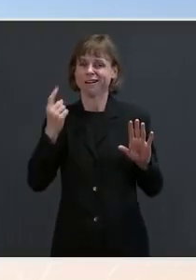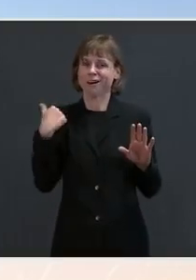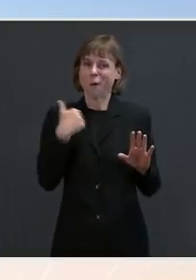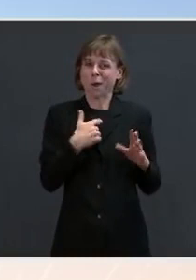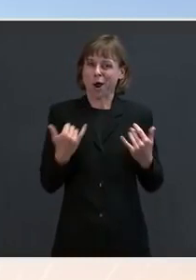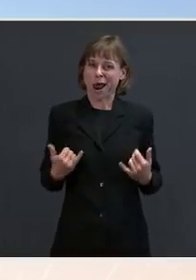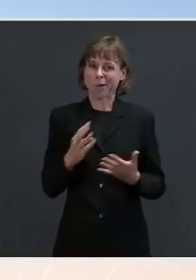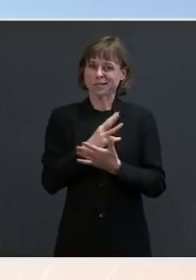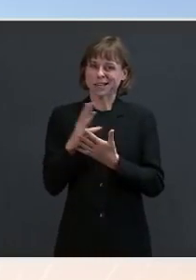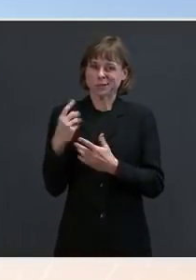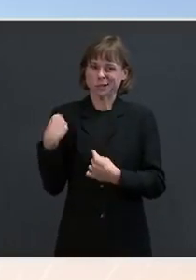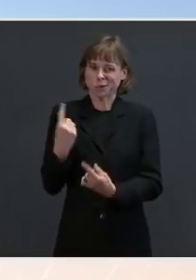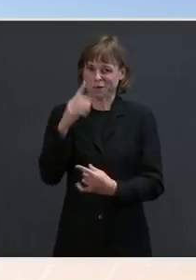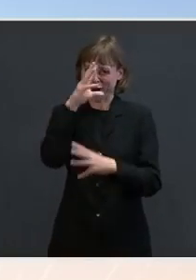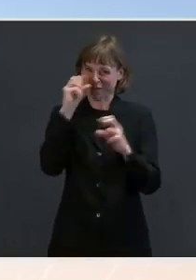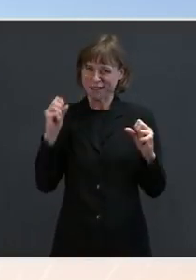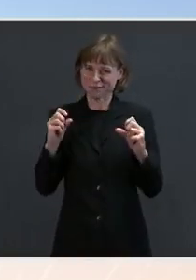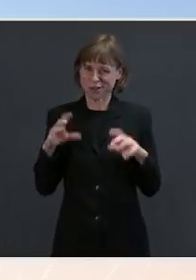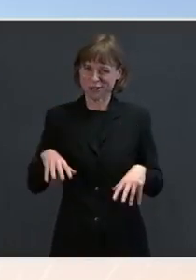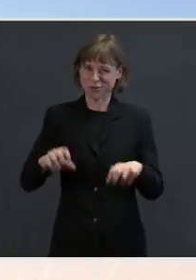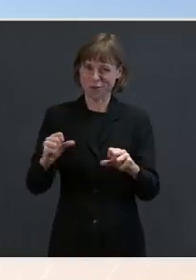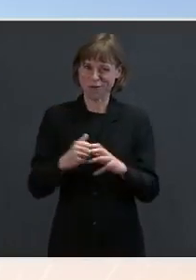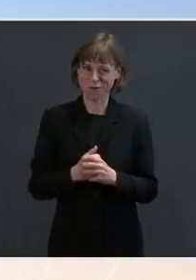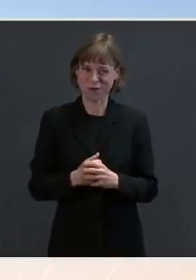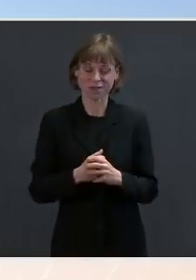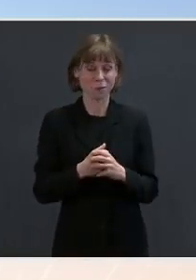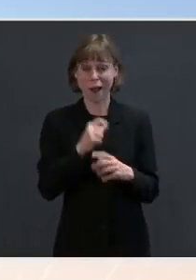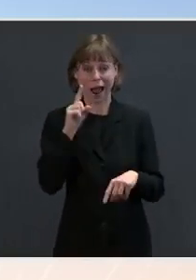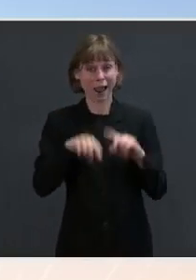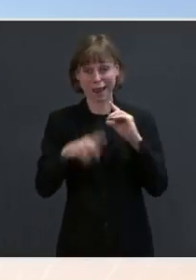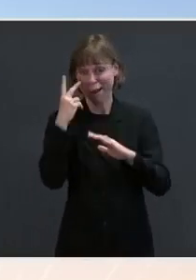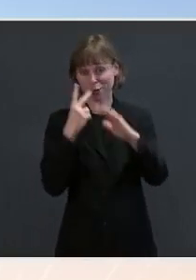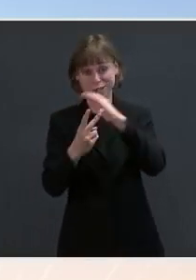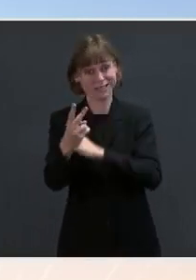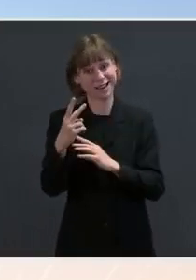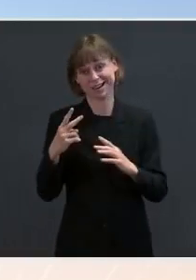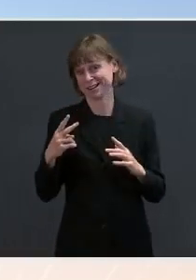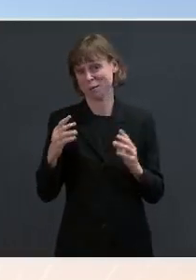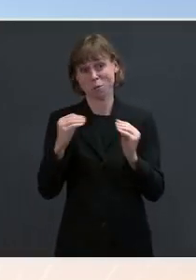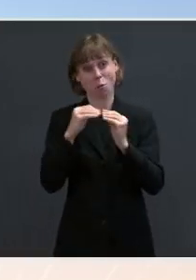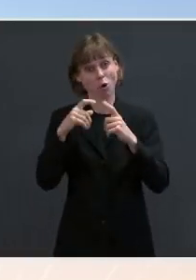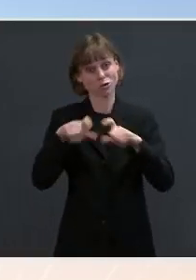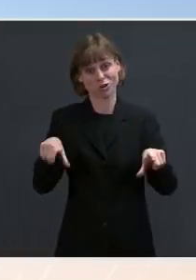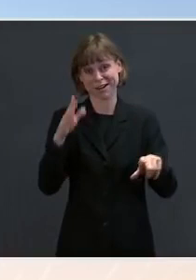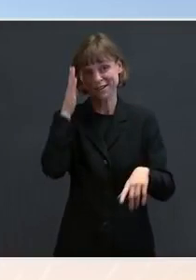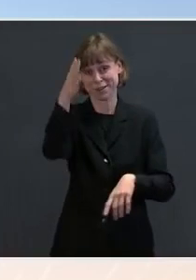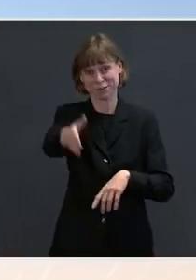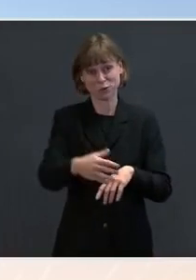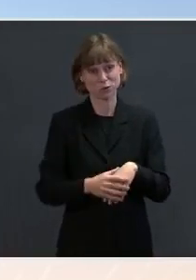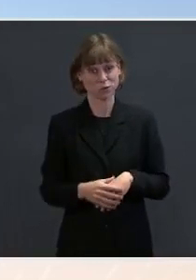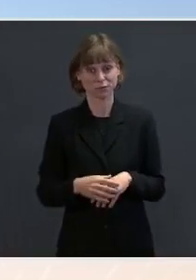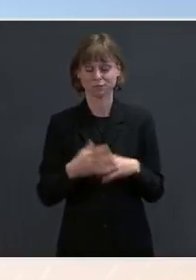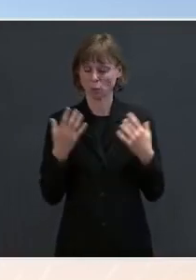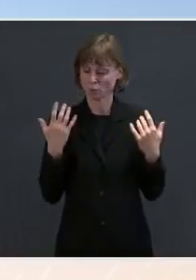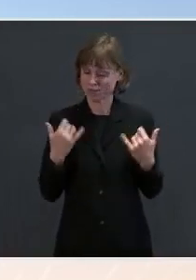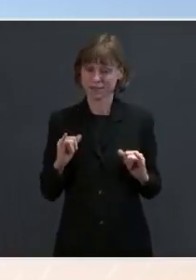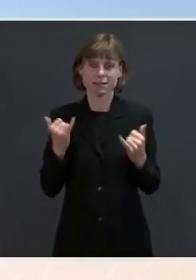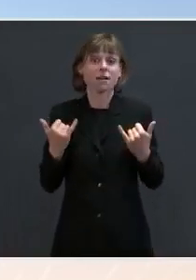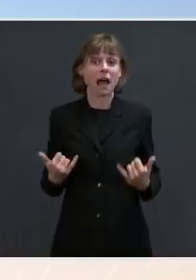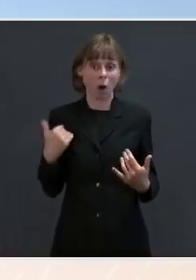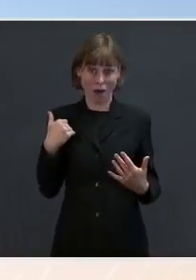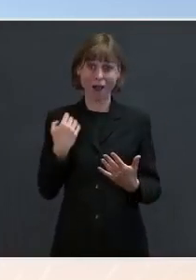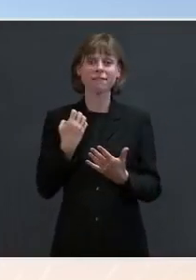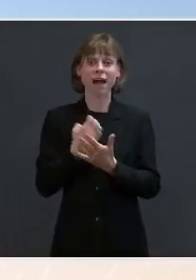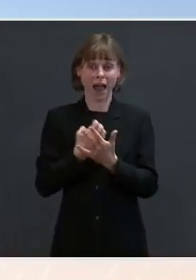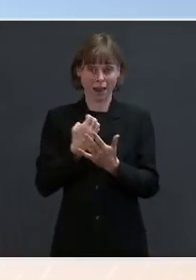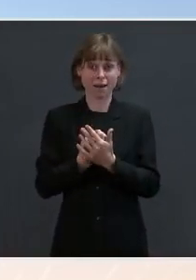I can't predict for you there will never be stimulus checks in the future. Obviously, we're still in the midst of an economic crisis. That's the